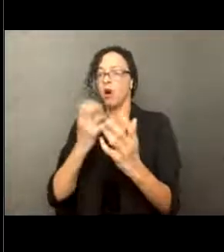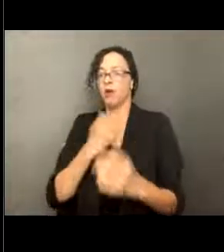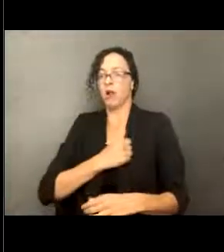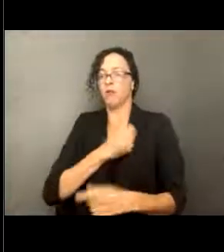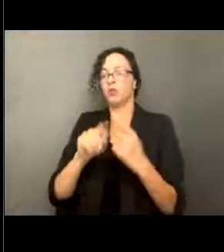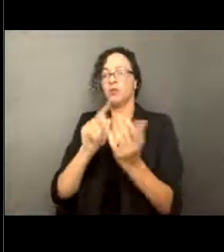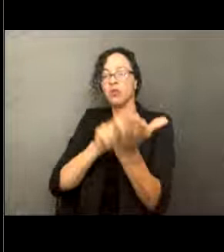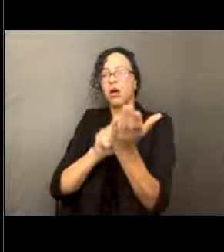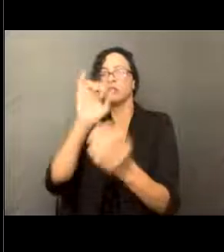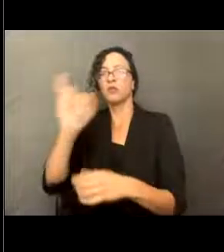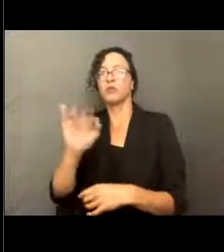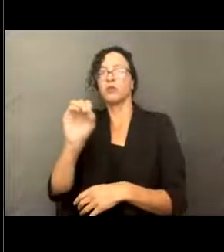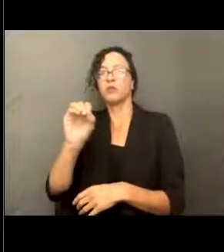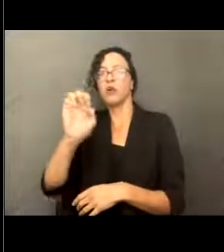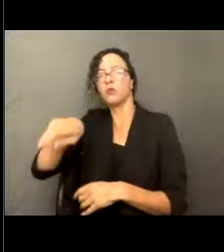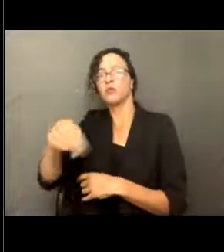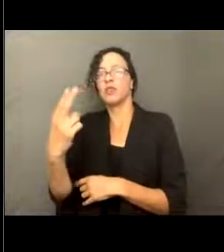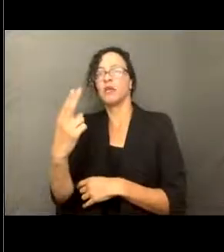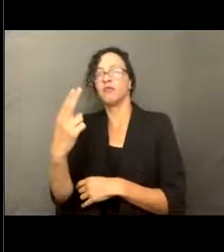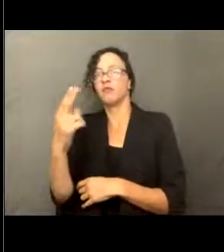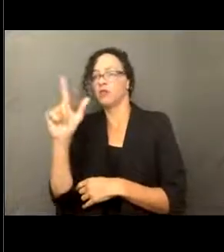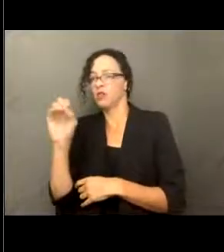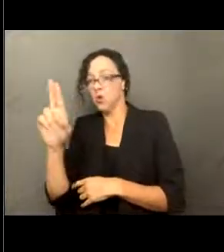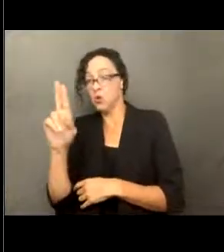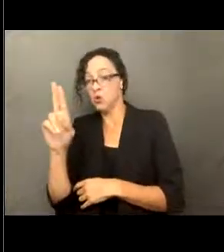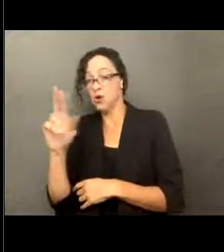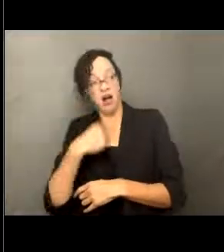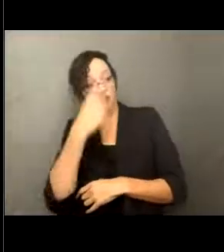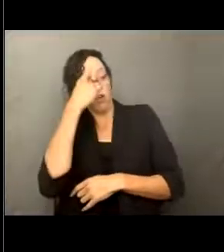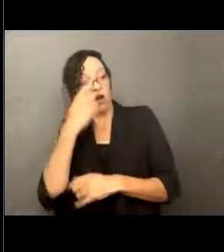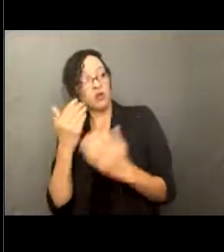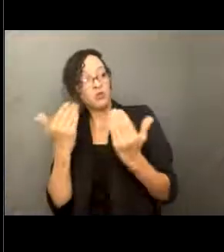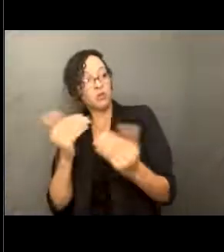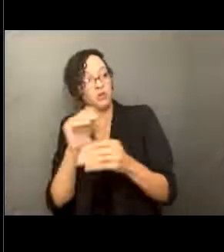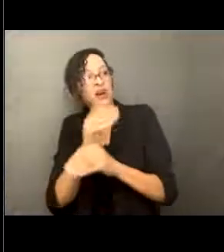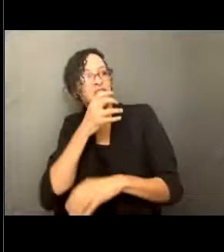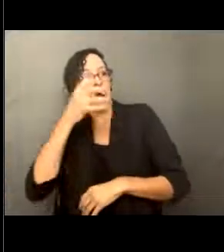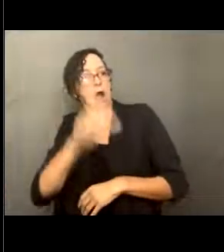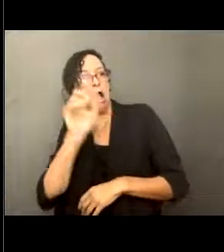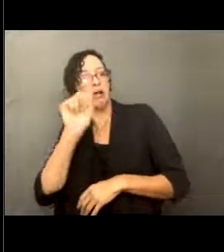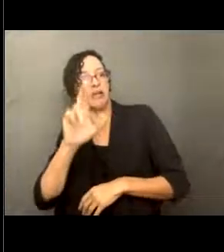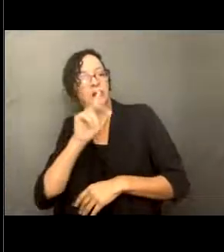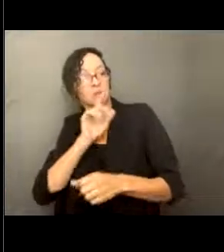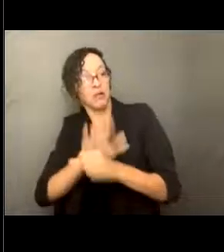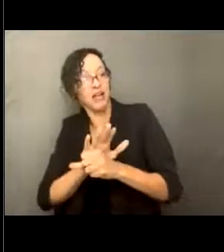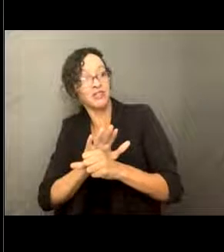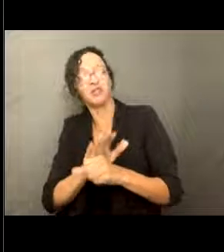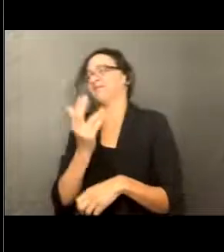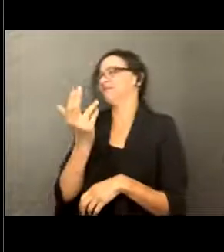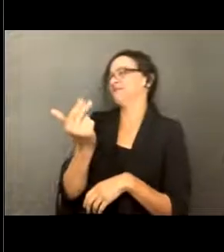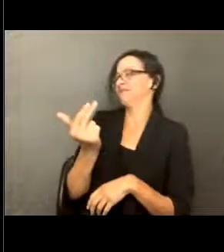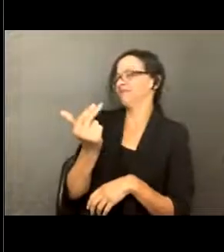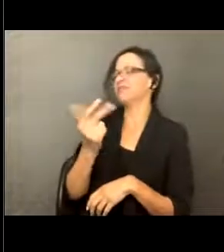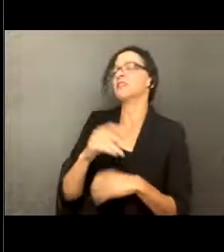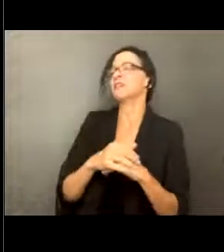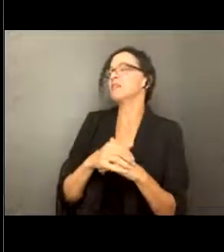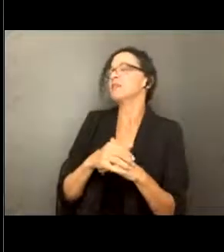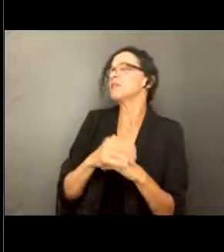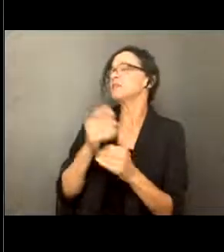was the hot air pledge, and I No. really Clean air exceeded pledge. my expectations. You won. I did. Yeah. Once What did you do for hot